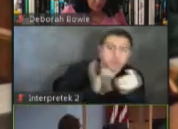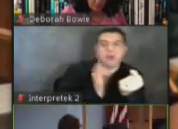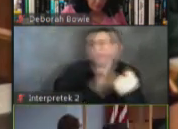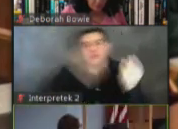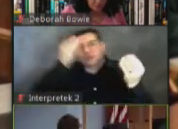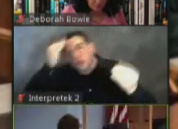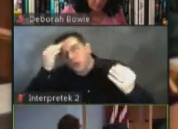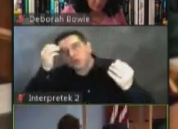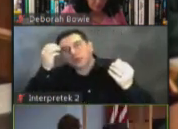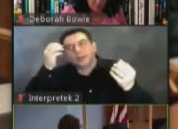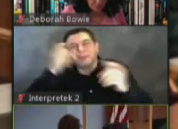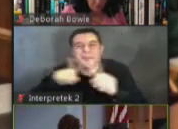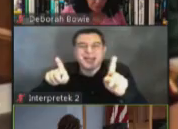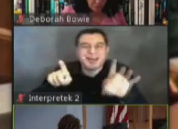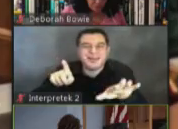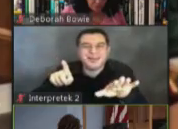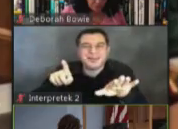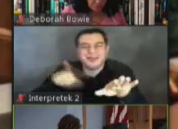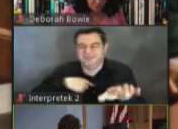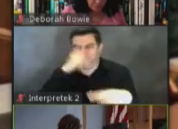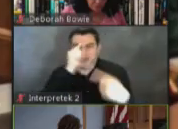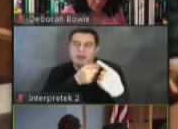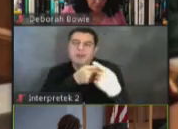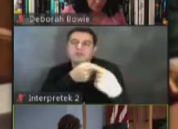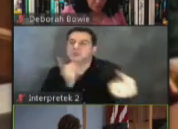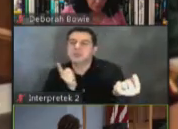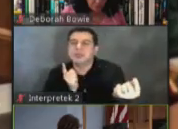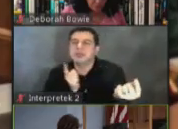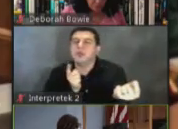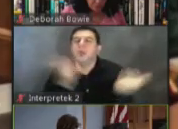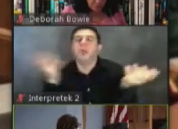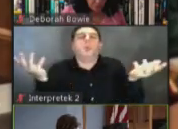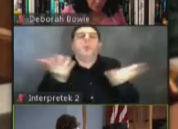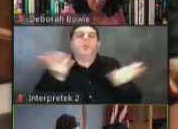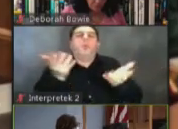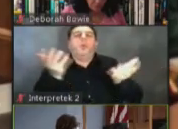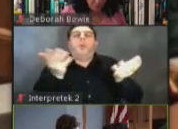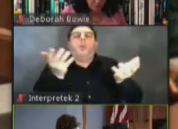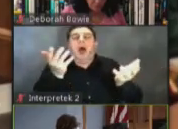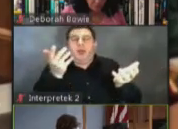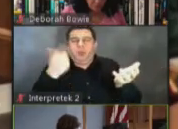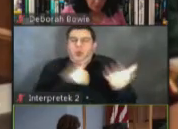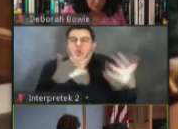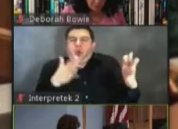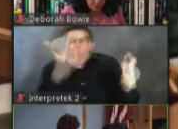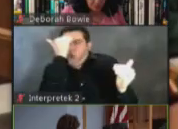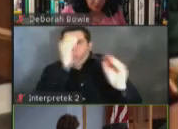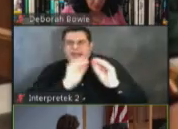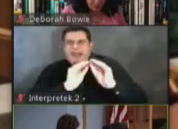know, what we can confirm, and what we do know is clear, that we have over 4,000